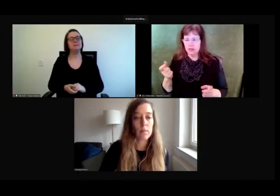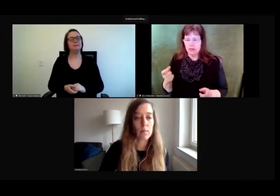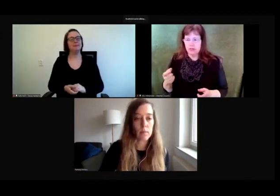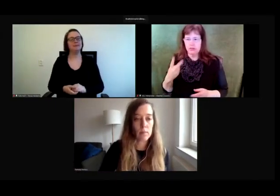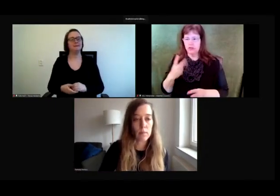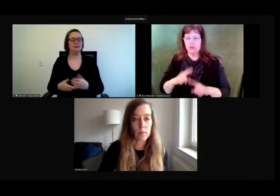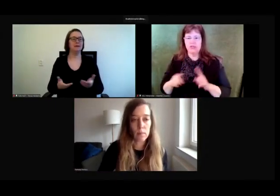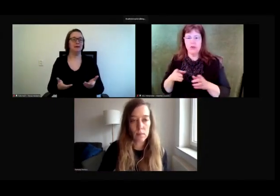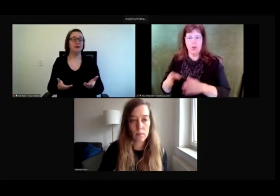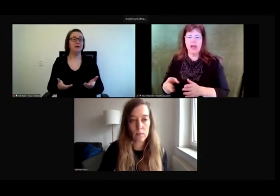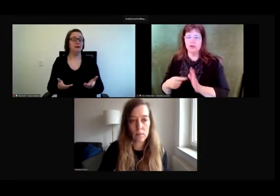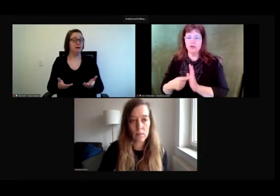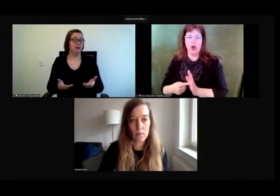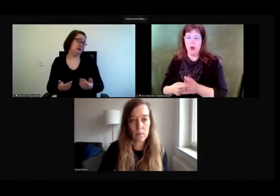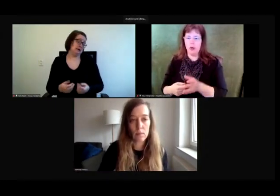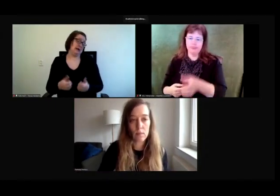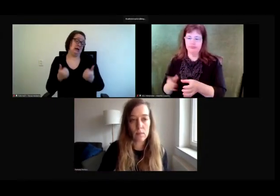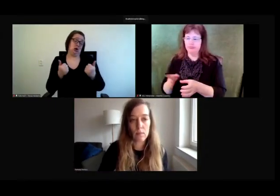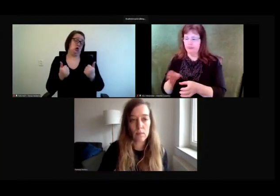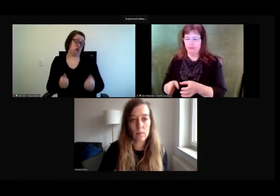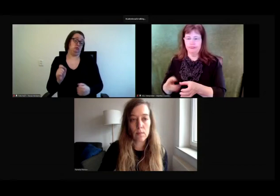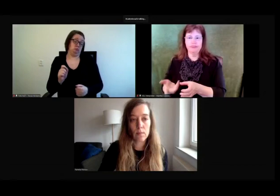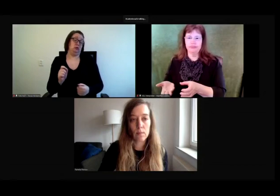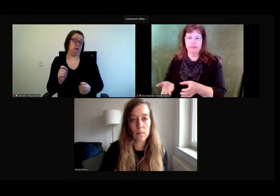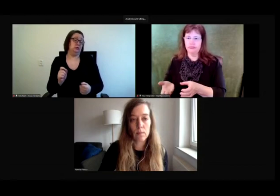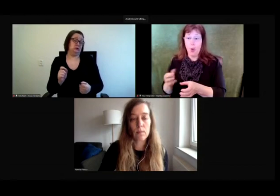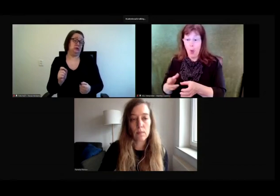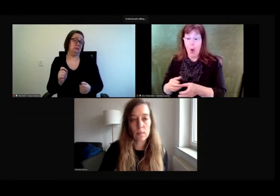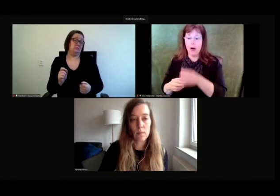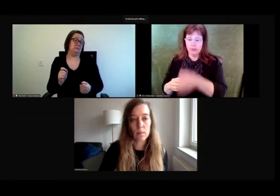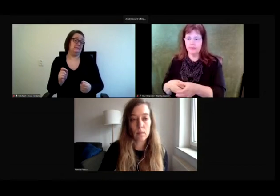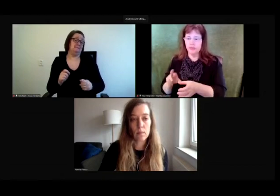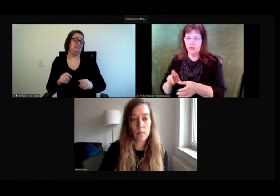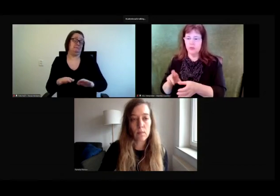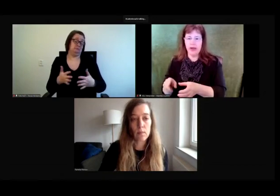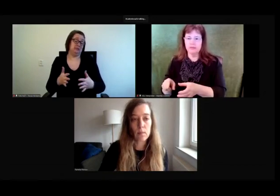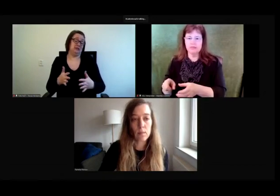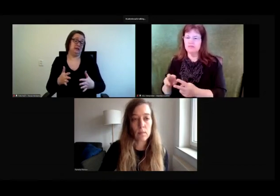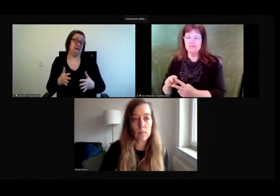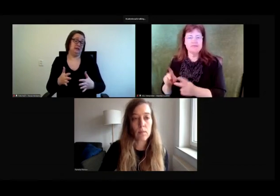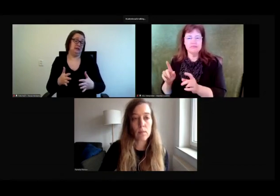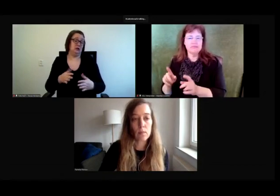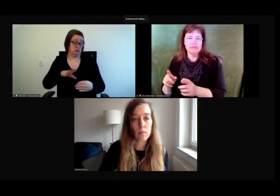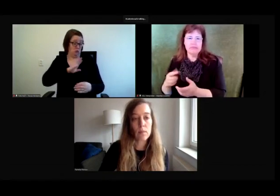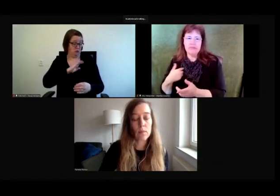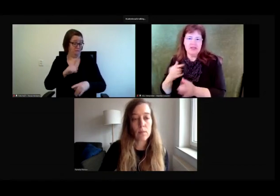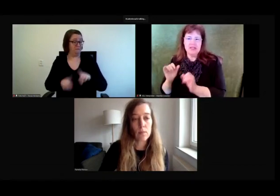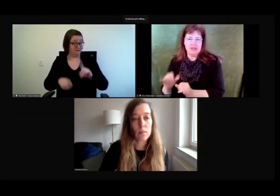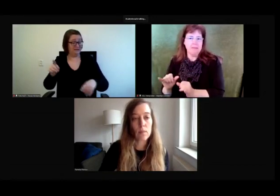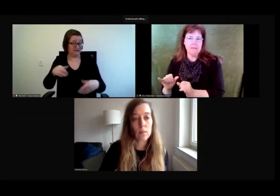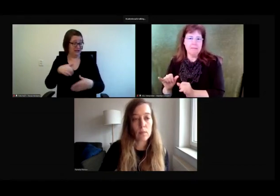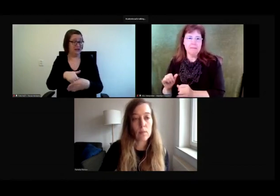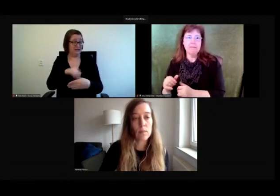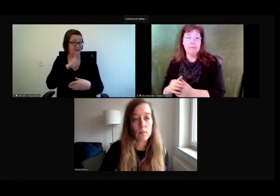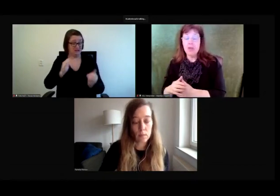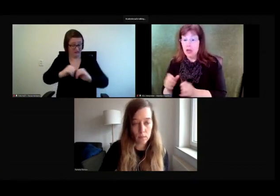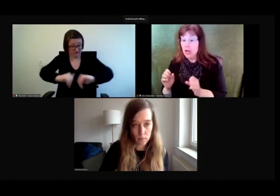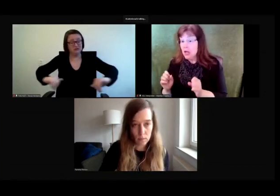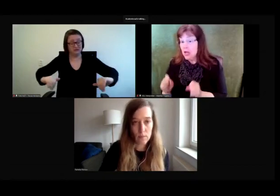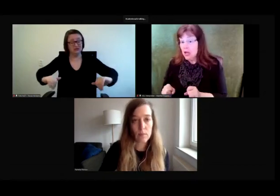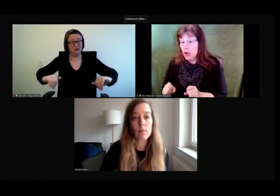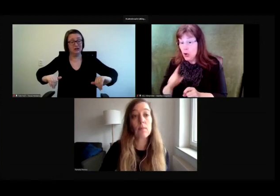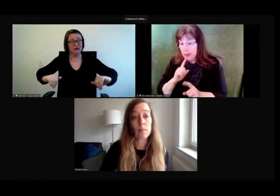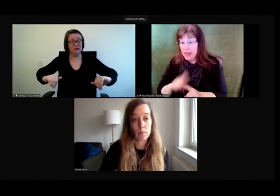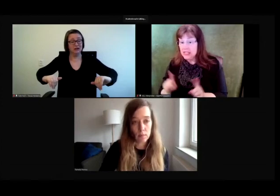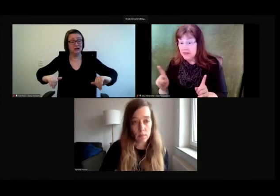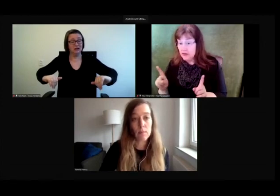It's surely a good point that this might have actually also shown a difference, given that it also